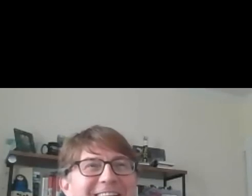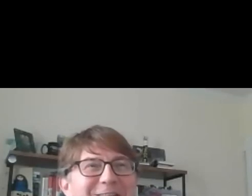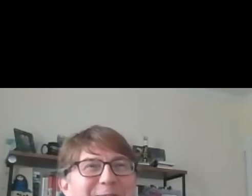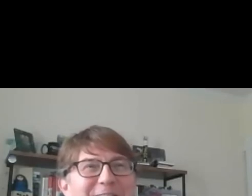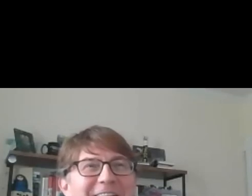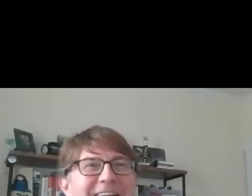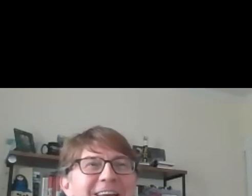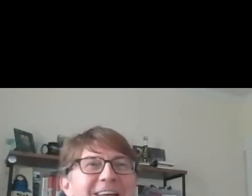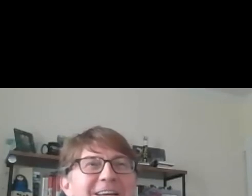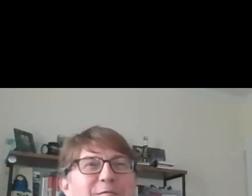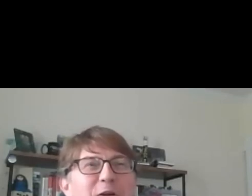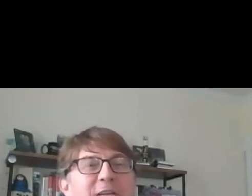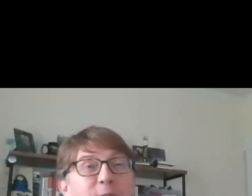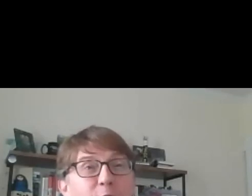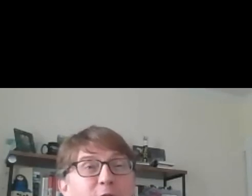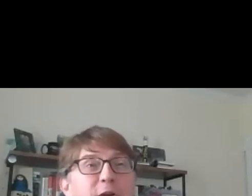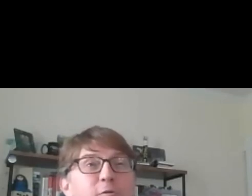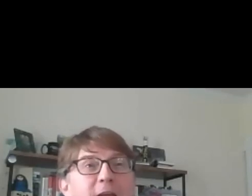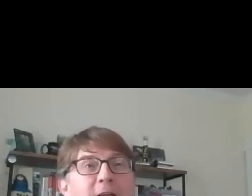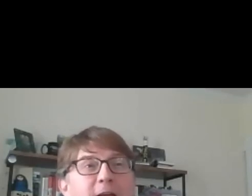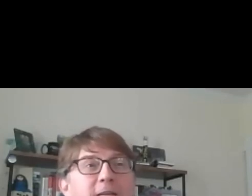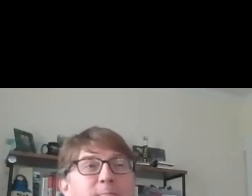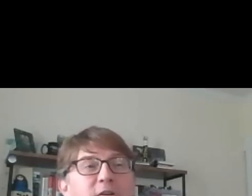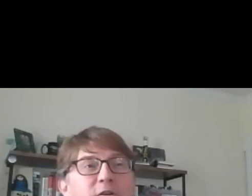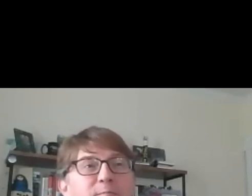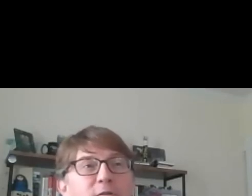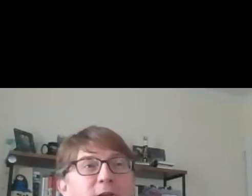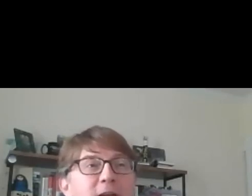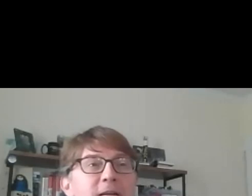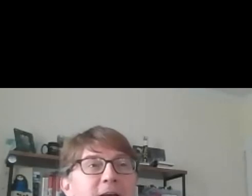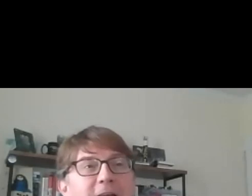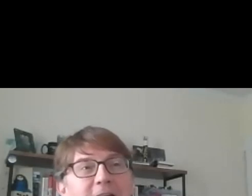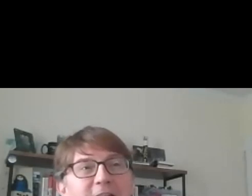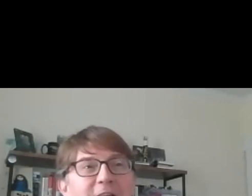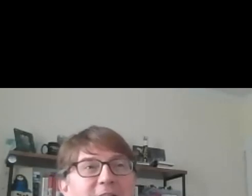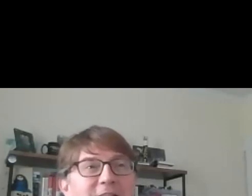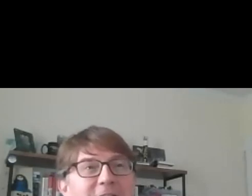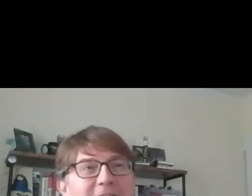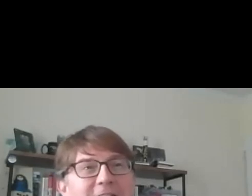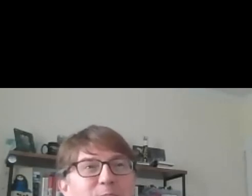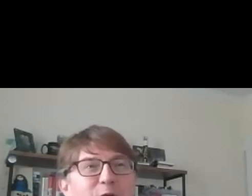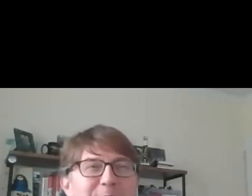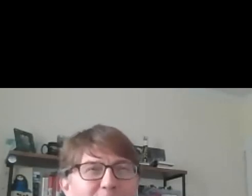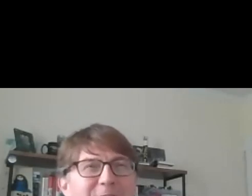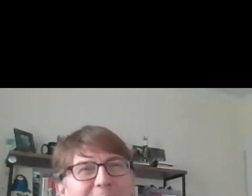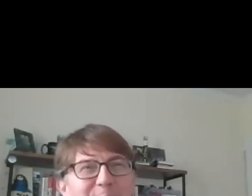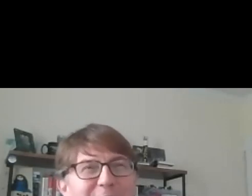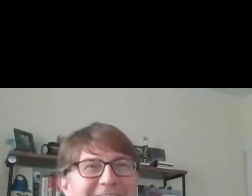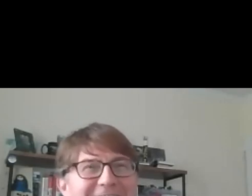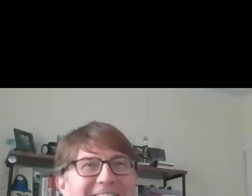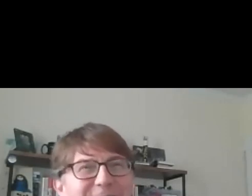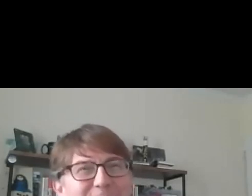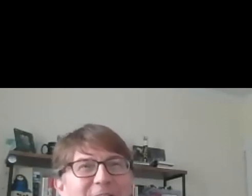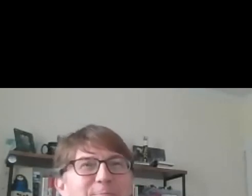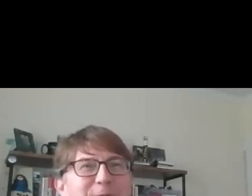bipartisan consensus we've seen in voicing support for Ukraine and condemnation of Putin. That consensus isn't perhaps quite as